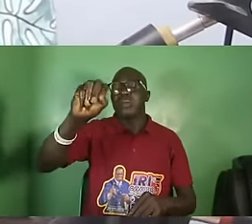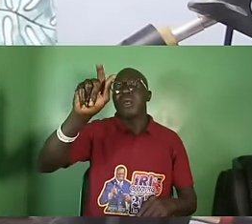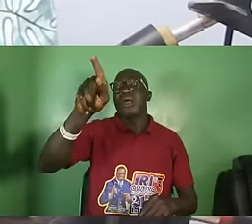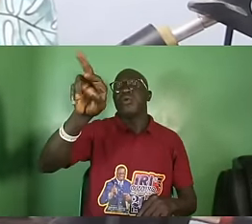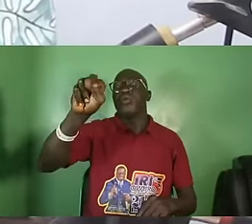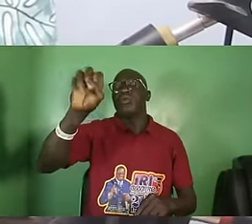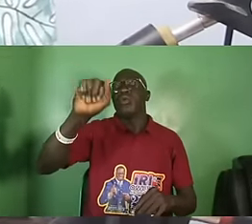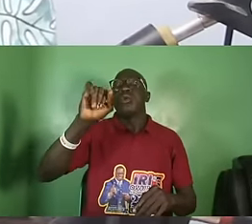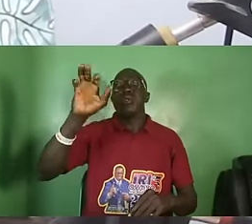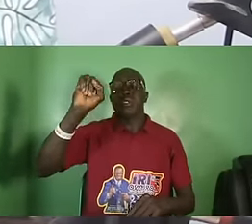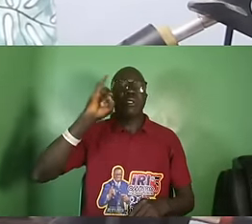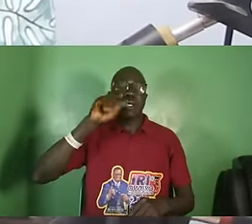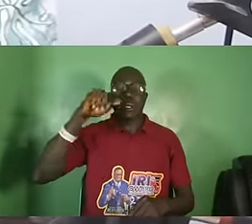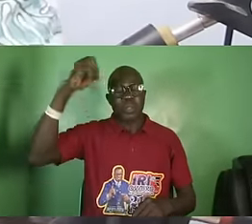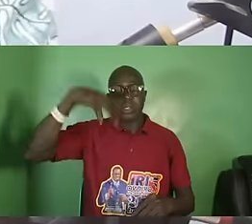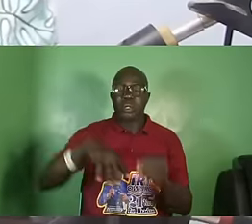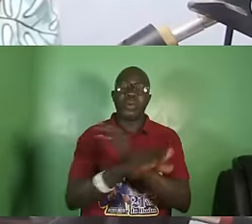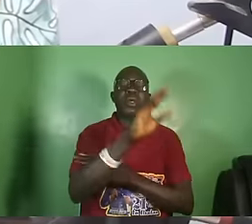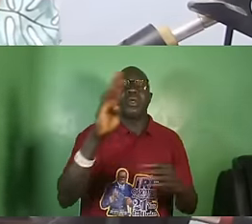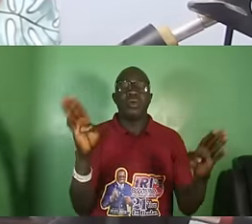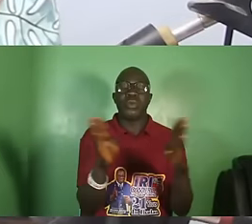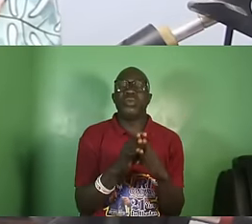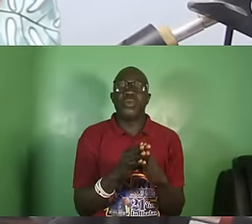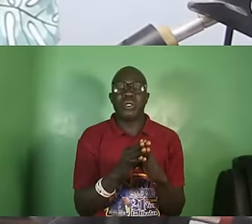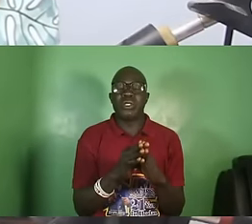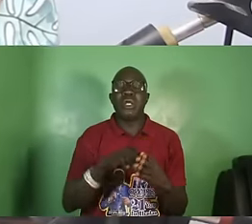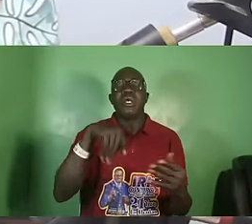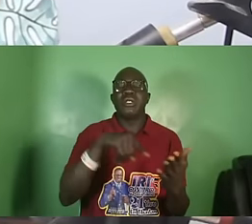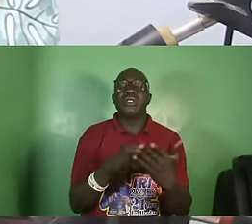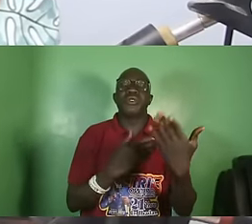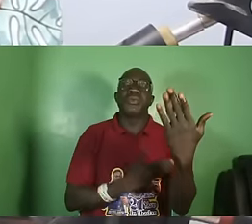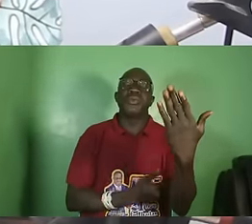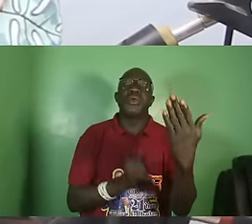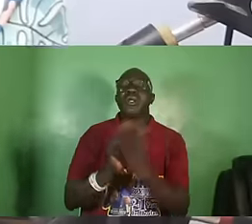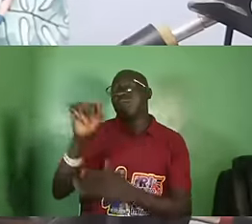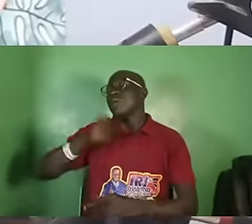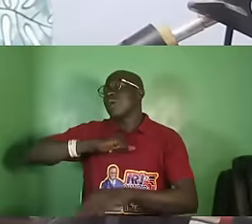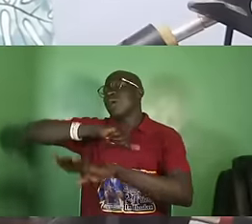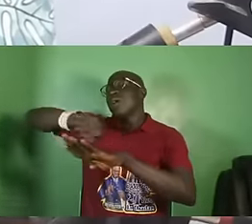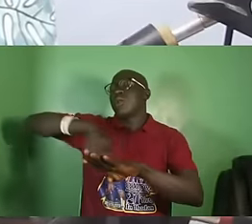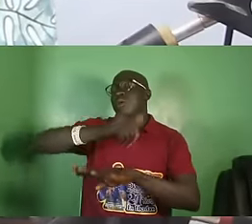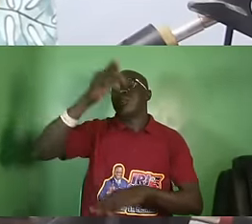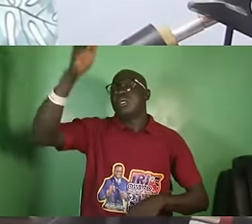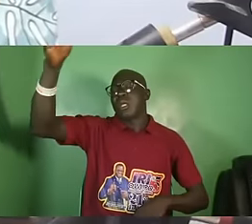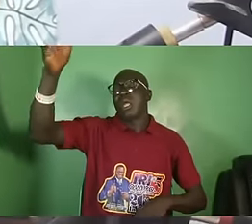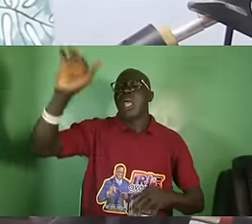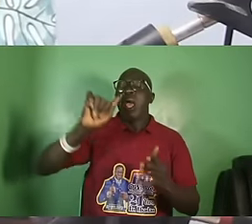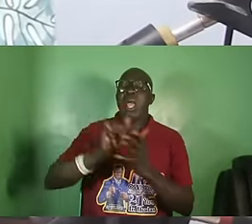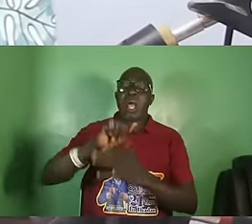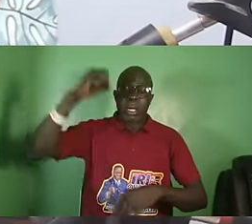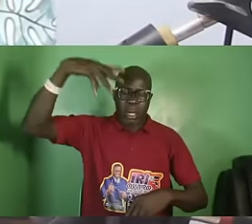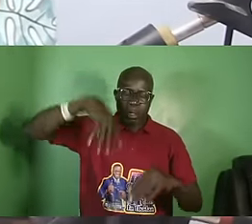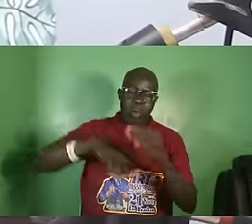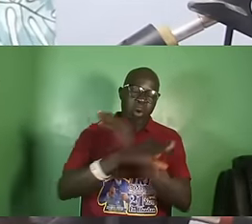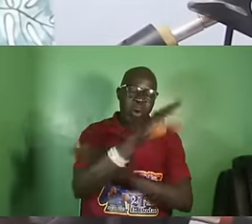Shagam. By grace of God. That's what we are saying. This morning. They are anointing place.